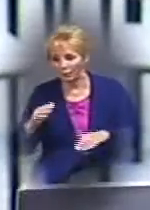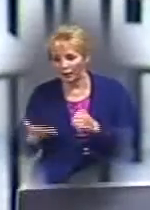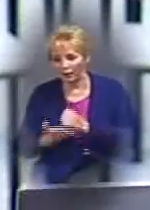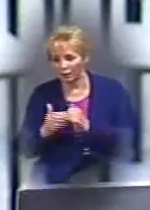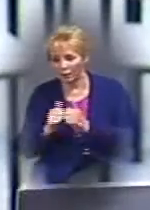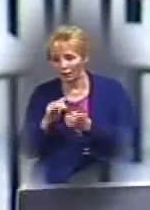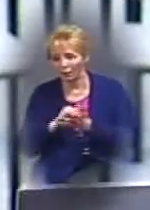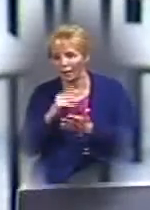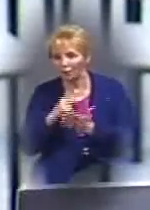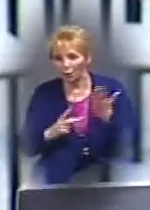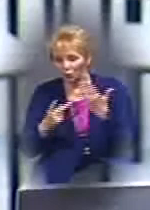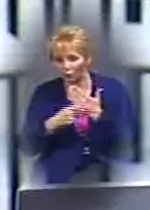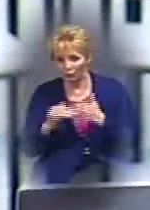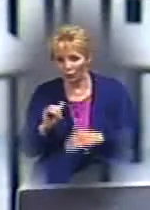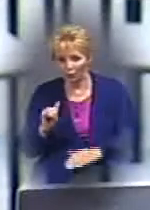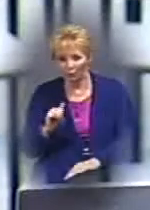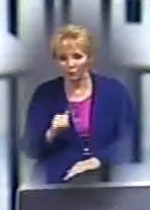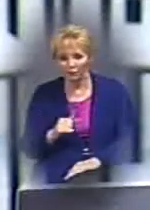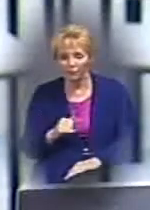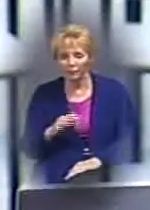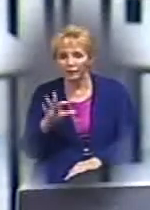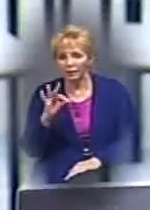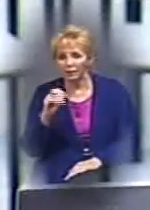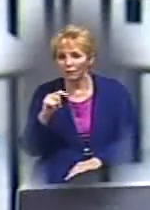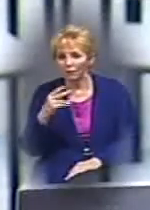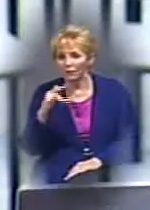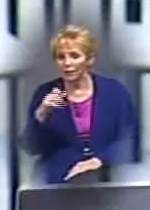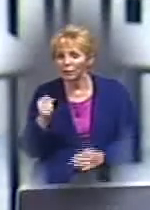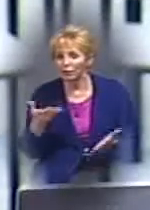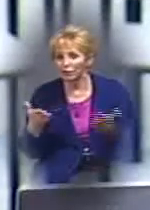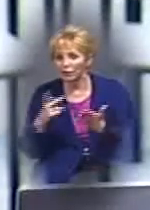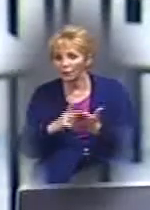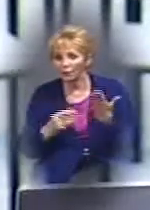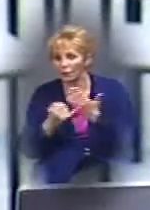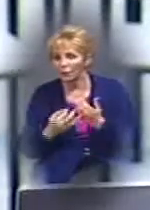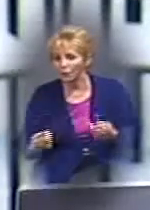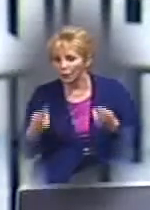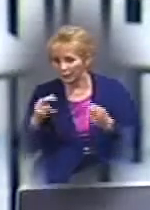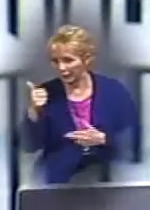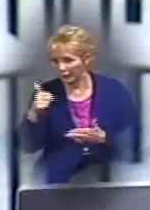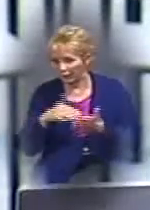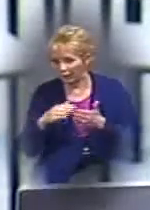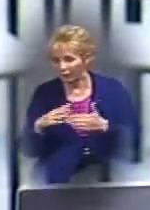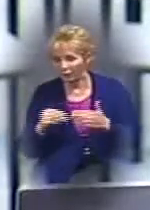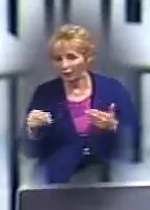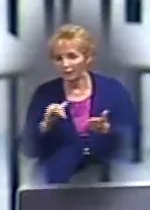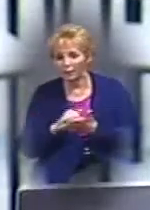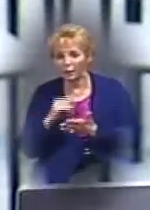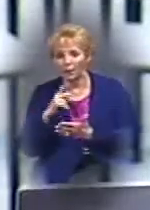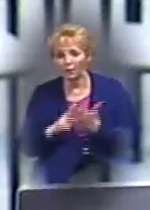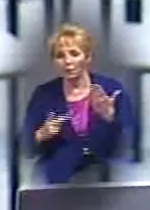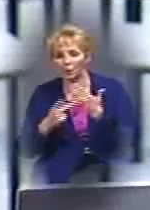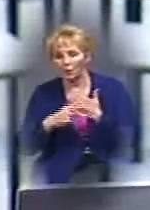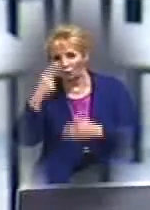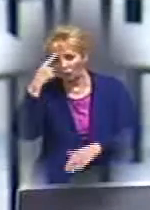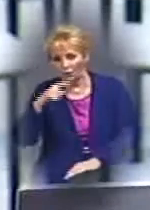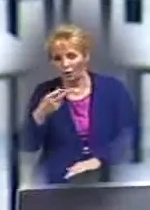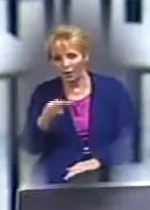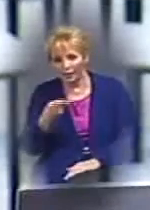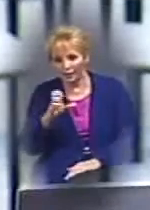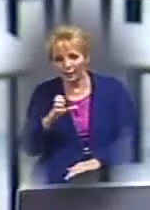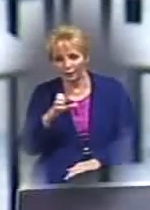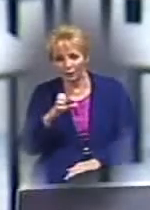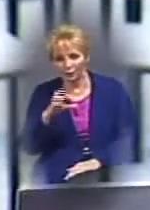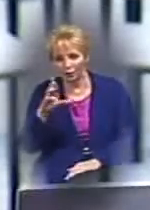that program also. Foothill Service Projects, we recommend $10,000. This is a program for handicap